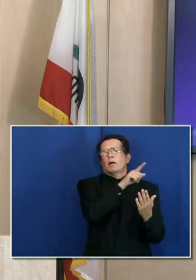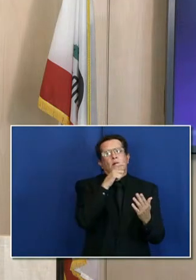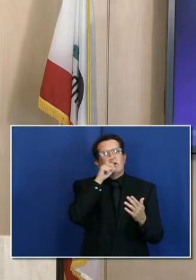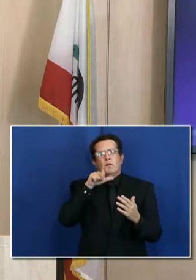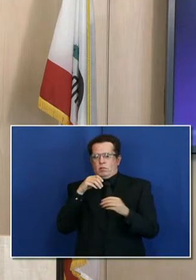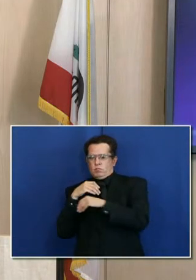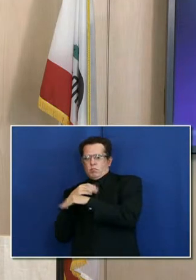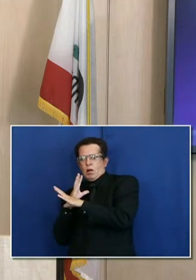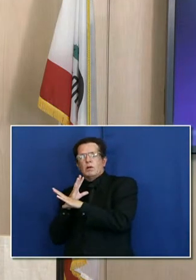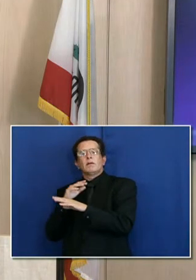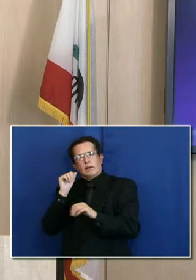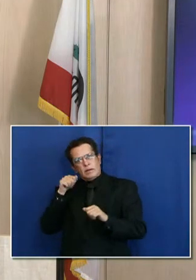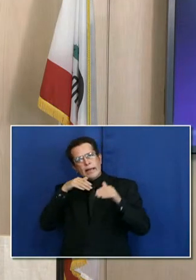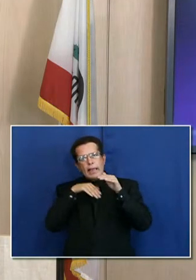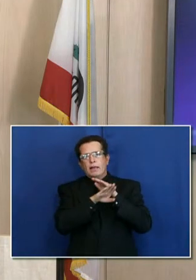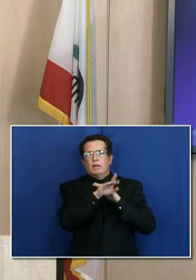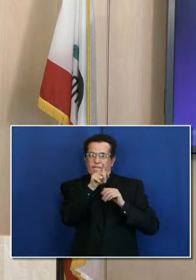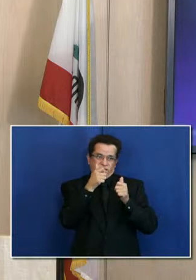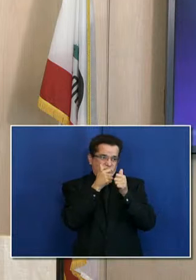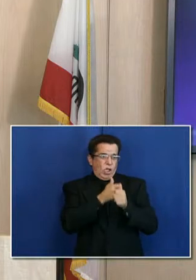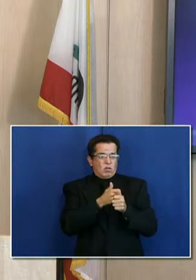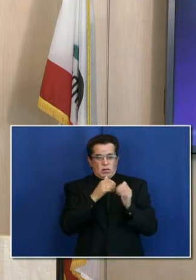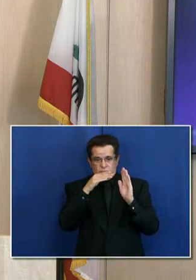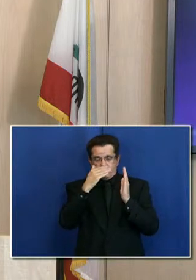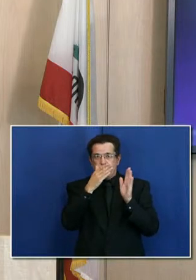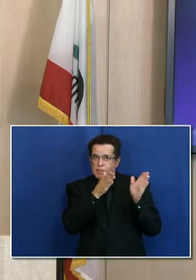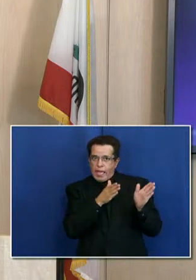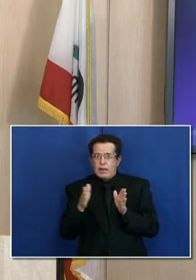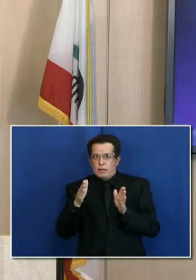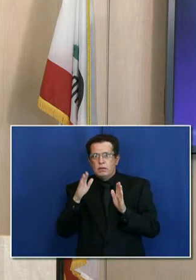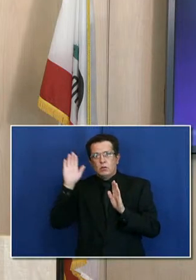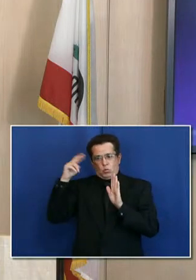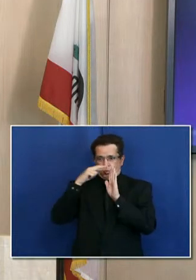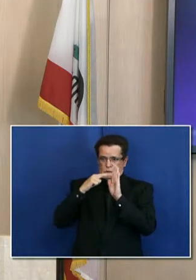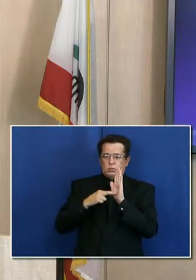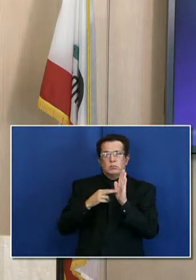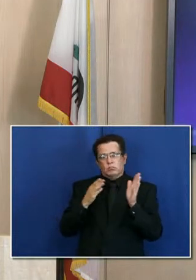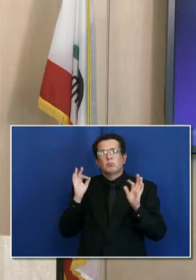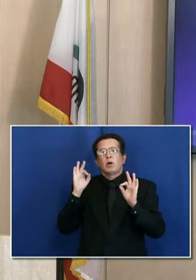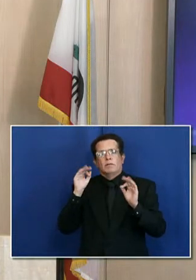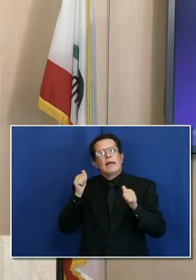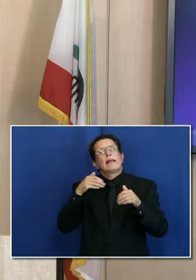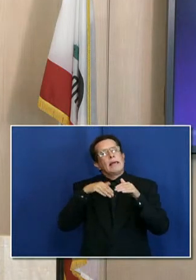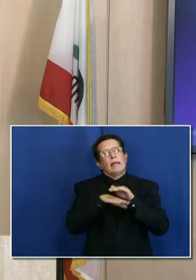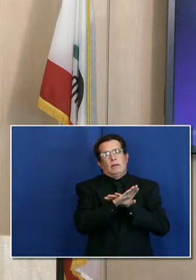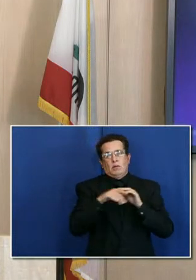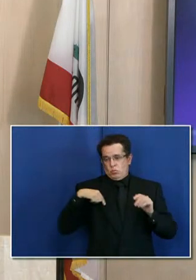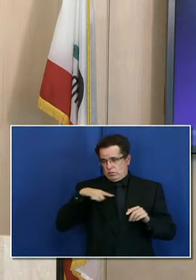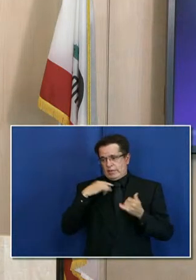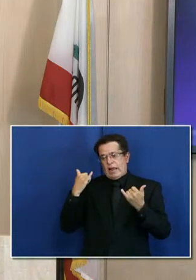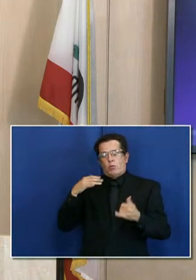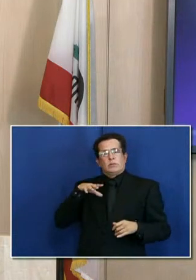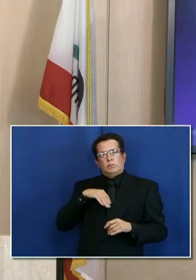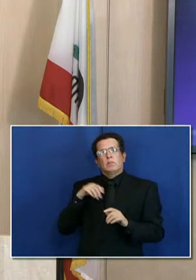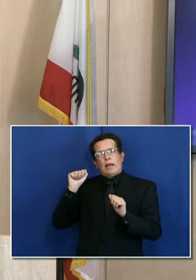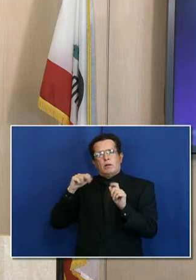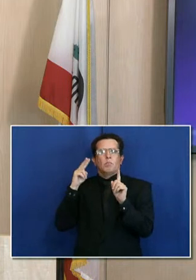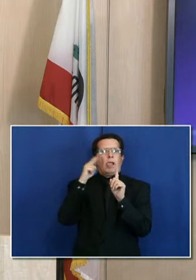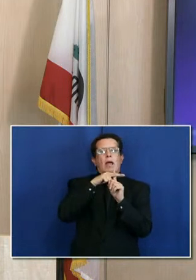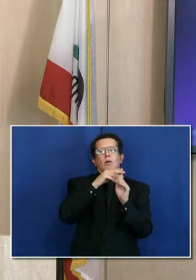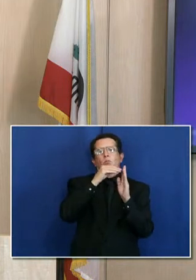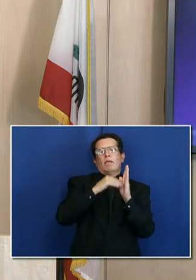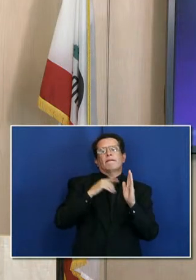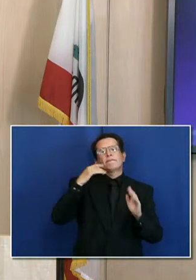and complying with the safe guidance reopening plans that have been provided. Between now and then, we will continue to process waiver applications